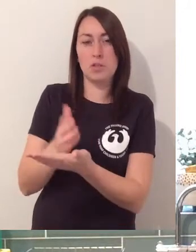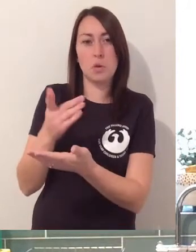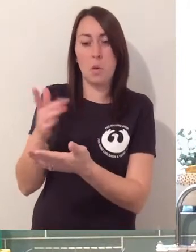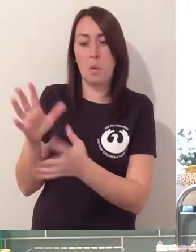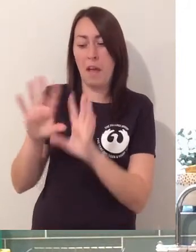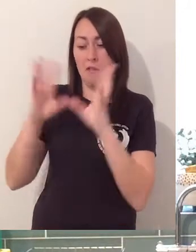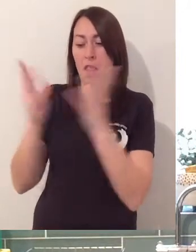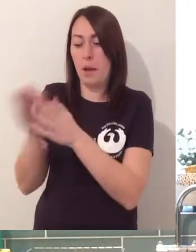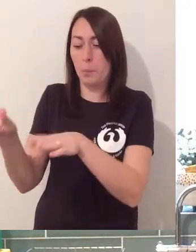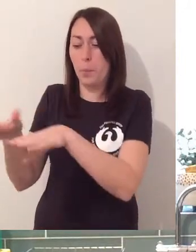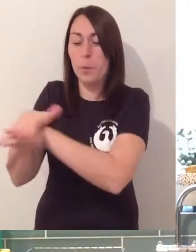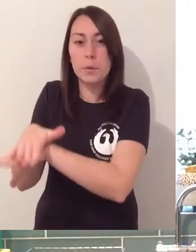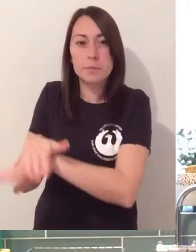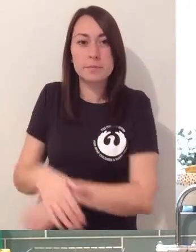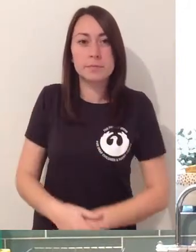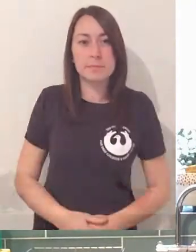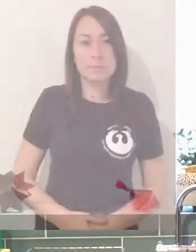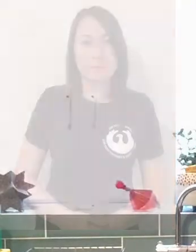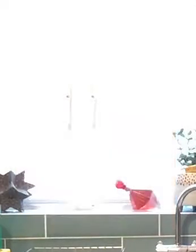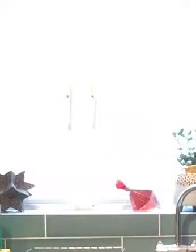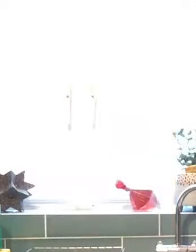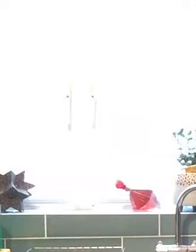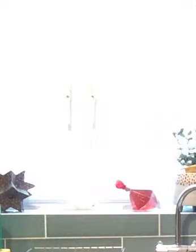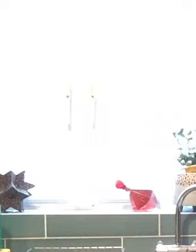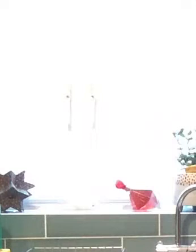Again, making sure that they're lovely and coated.